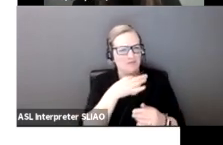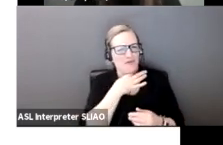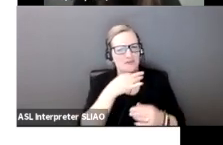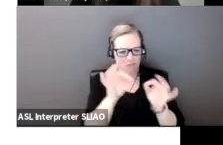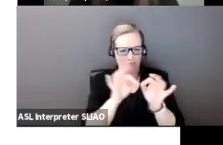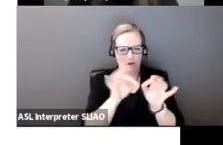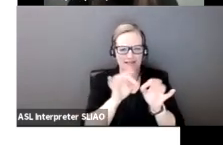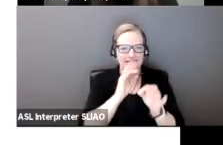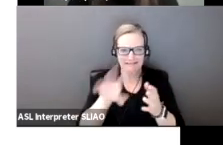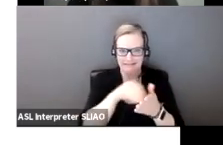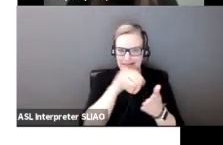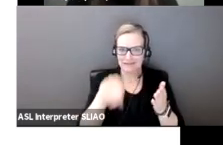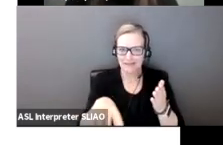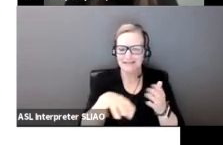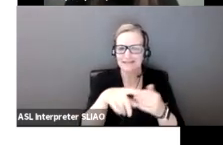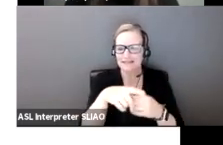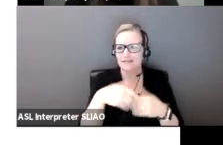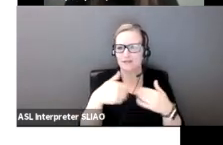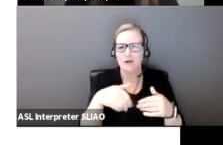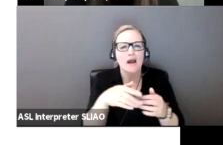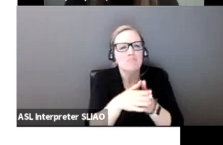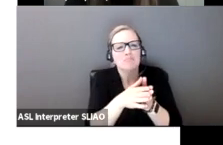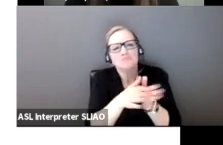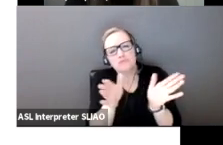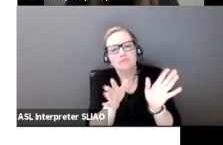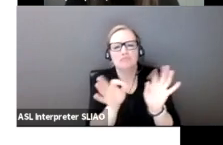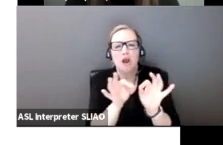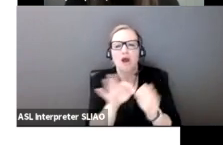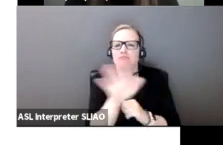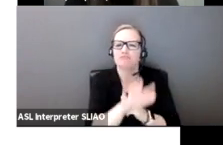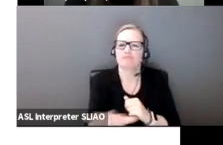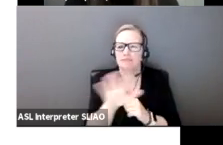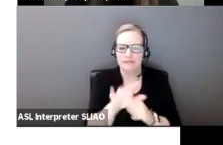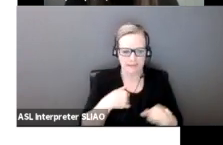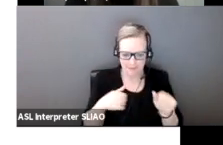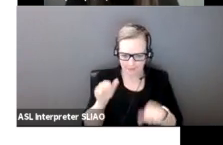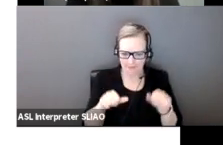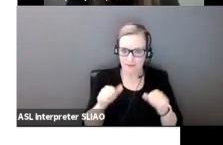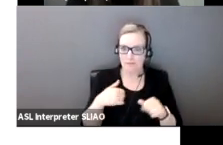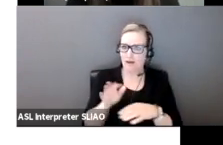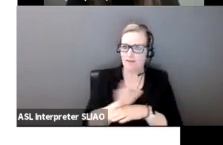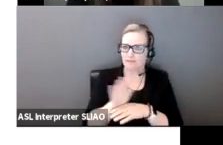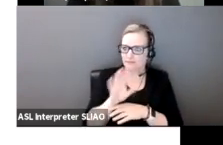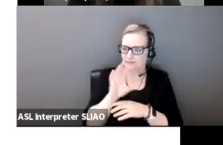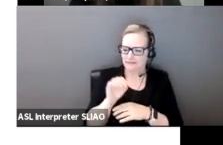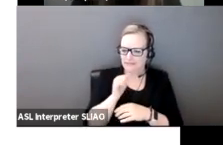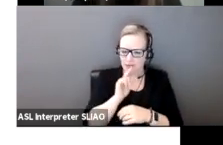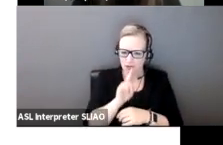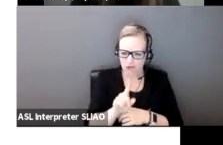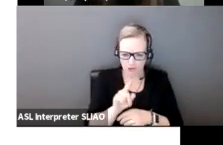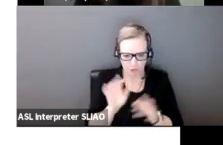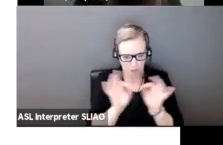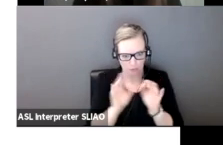general information on how much these cost? And how can you tell if this is worth exploring for your business based on your business's